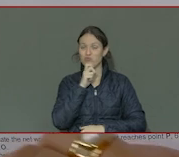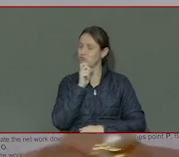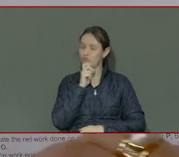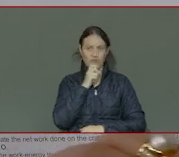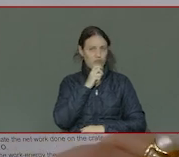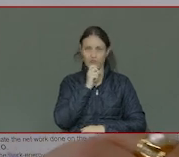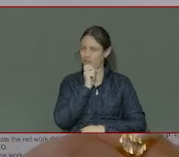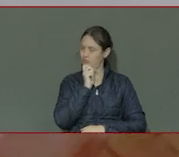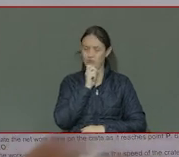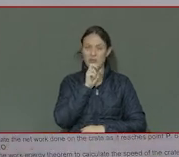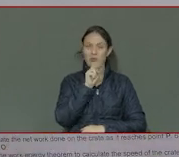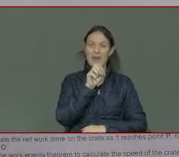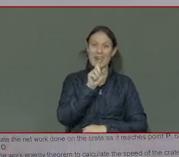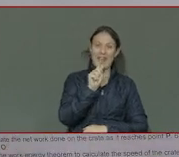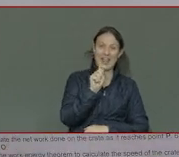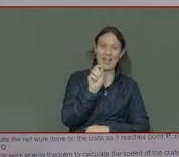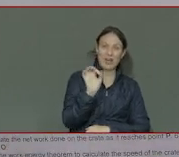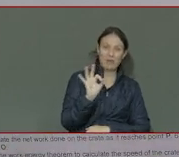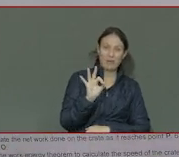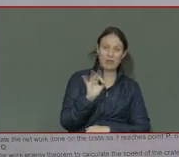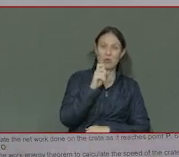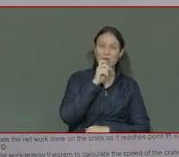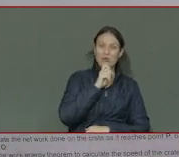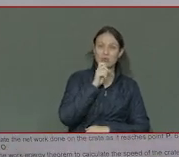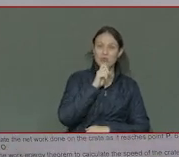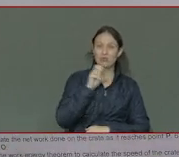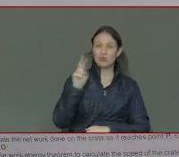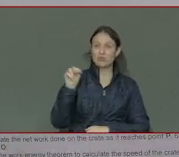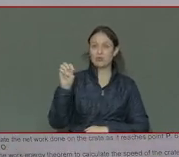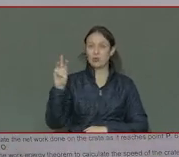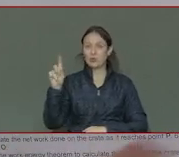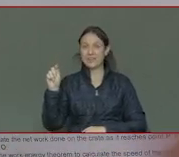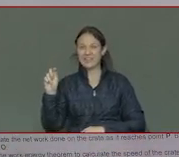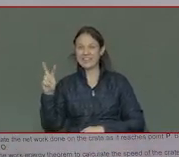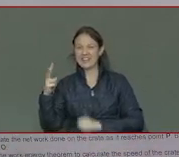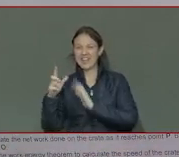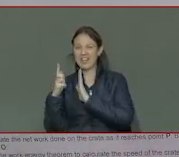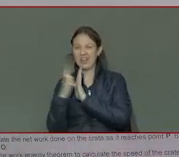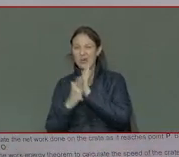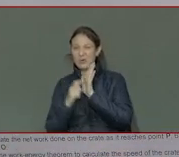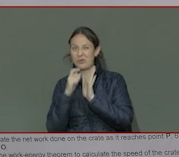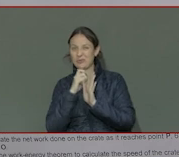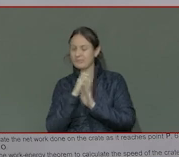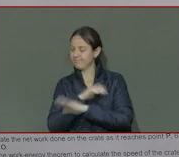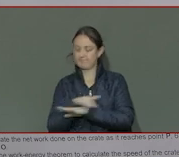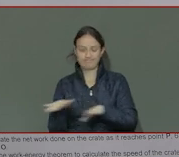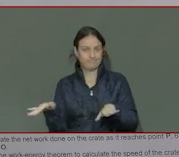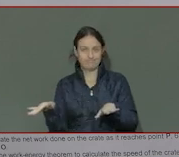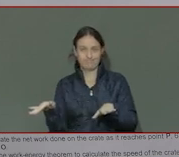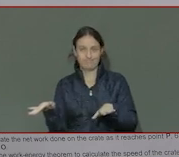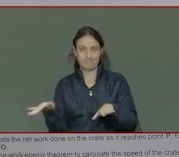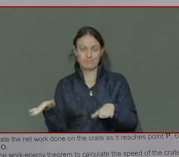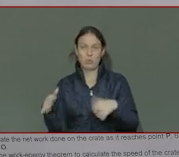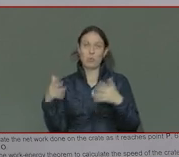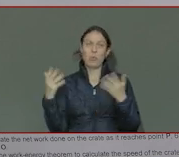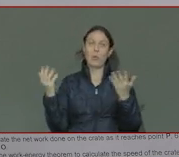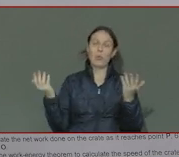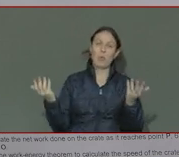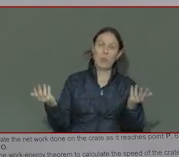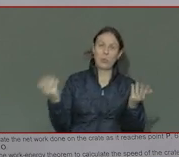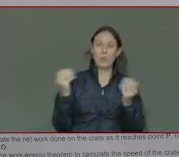the net force by using Newton's second law, so you're not allowed to. And if they say only